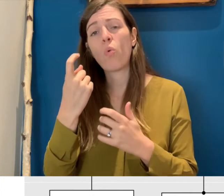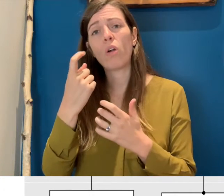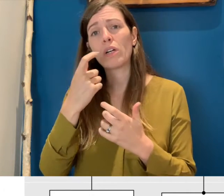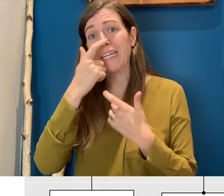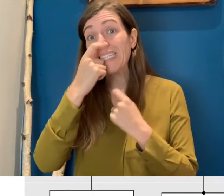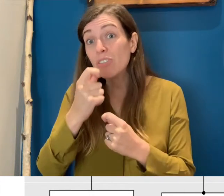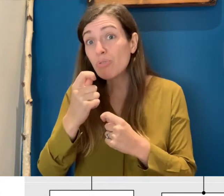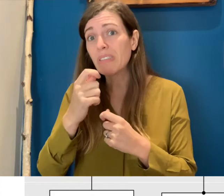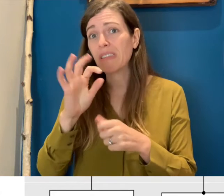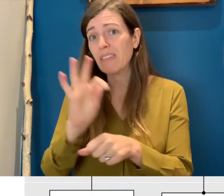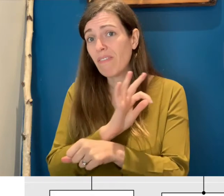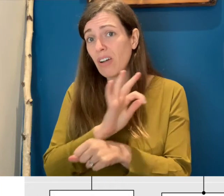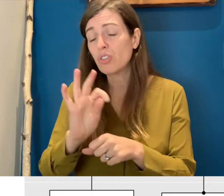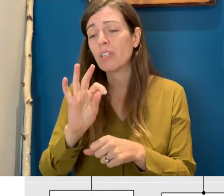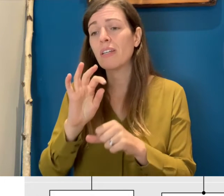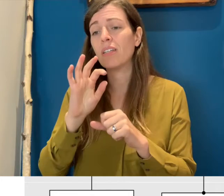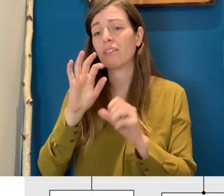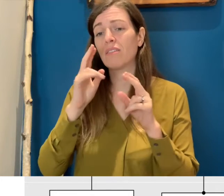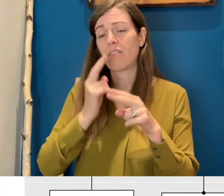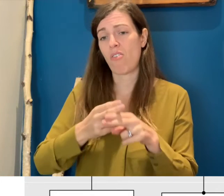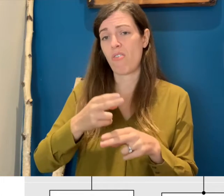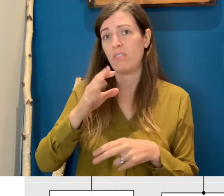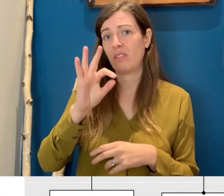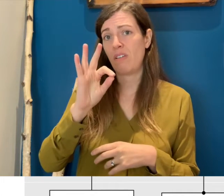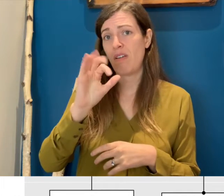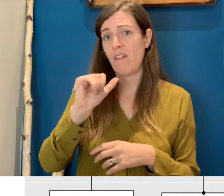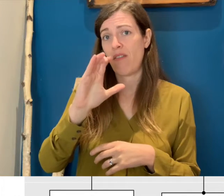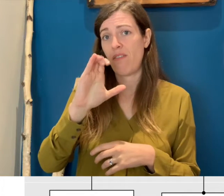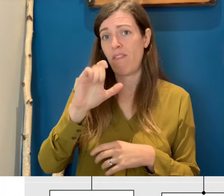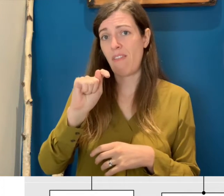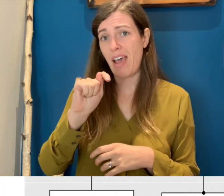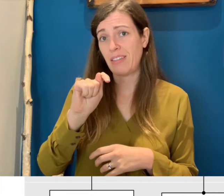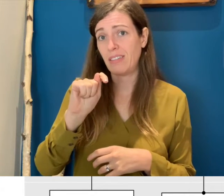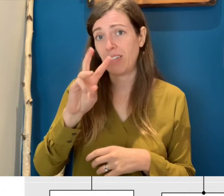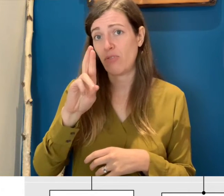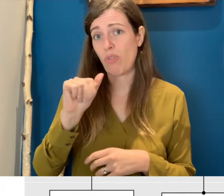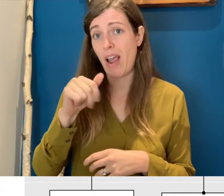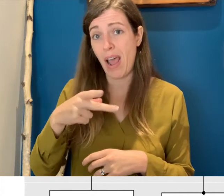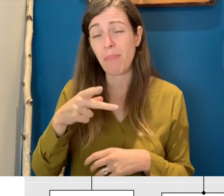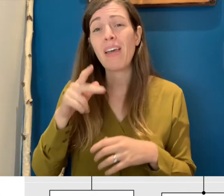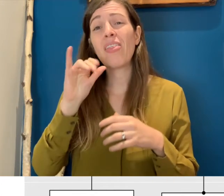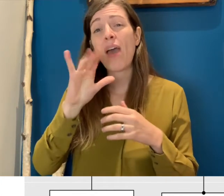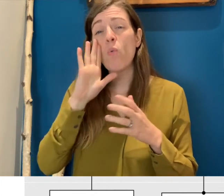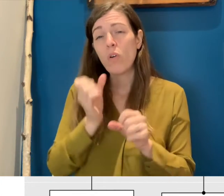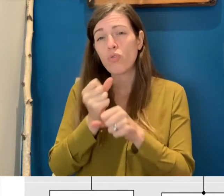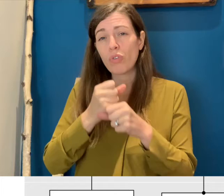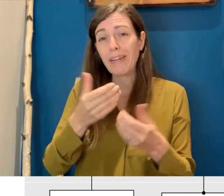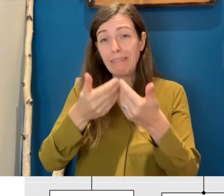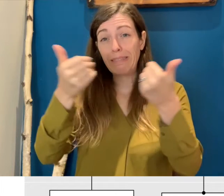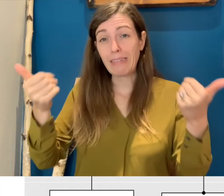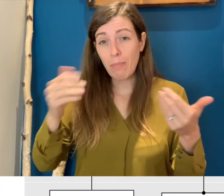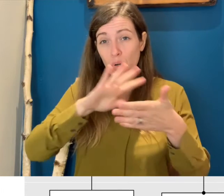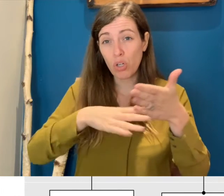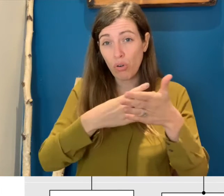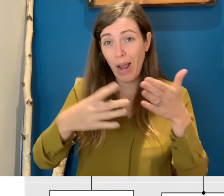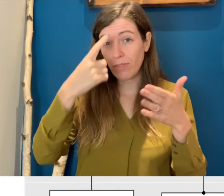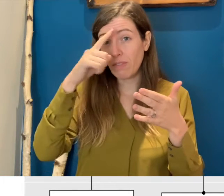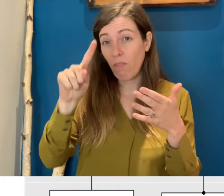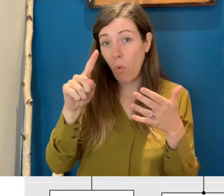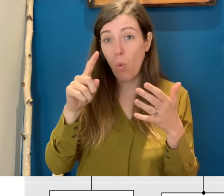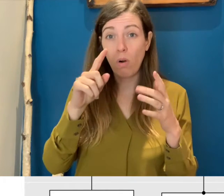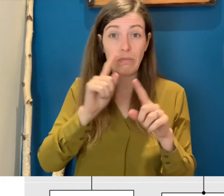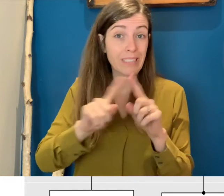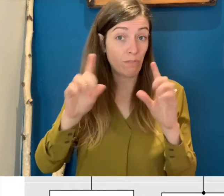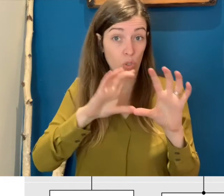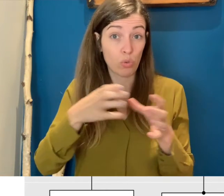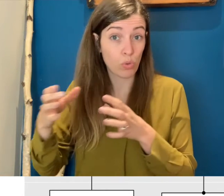messing around with it. One interesting function within ggplot is called facet wrap. And what that does is it'll